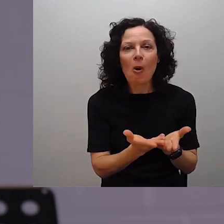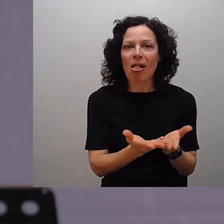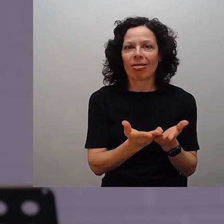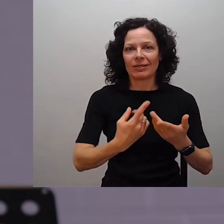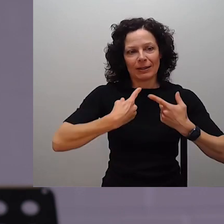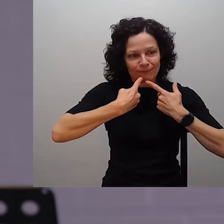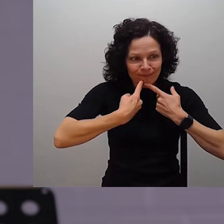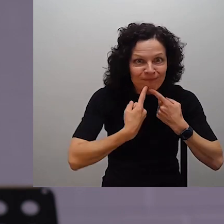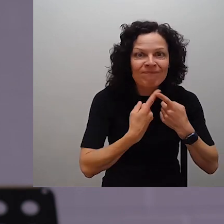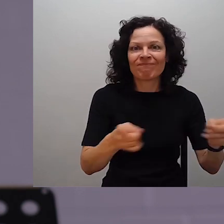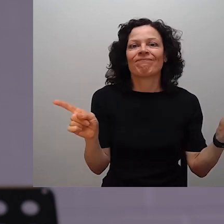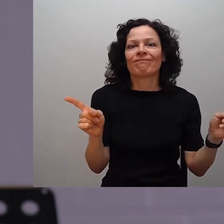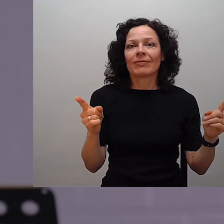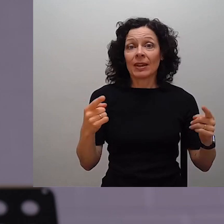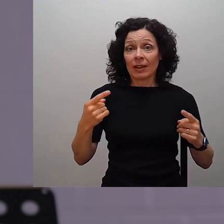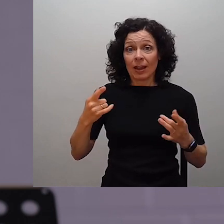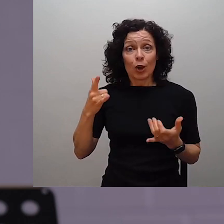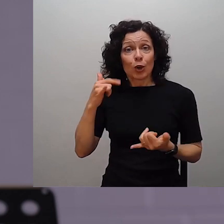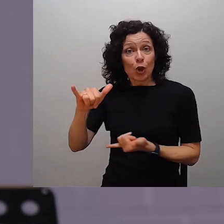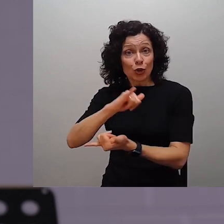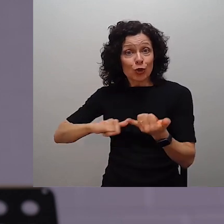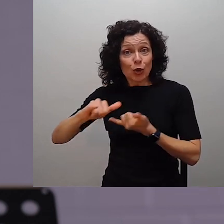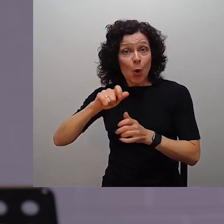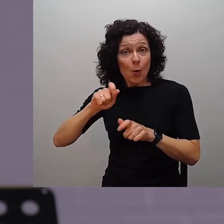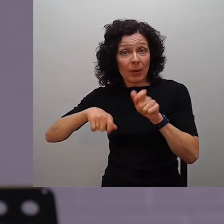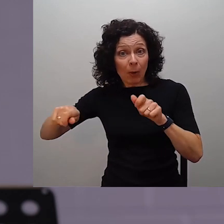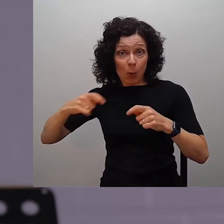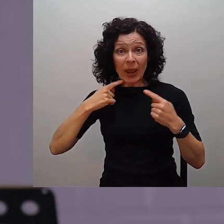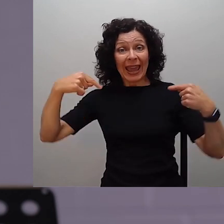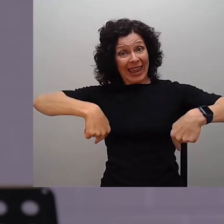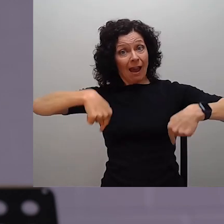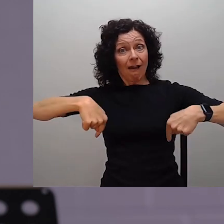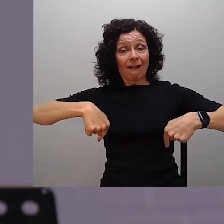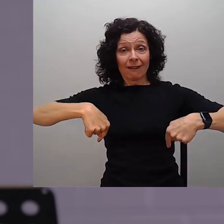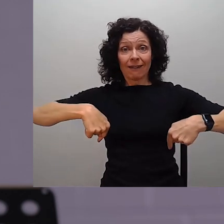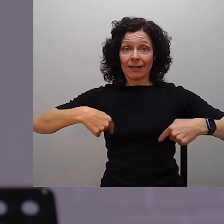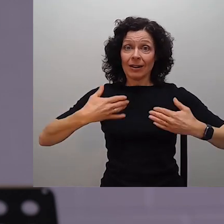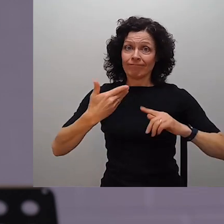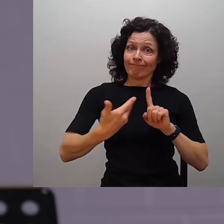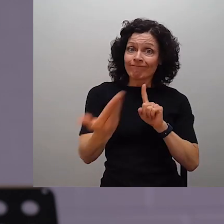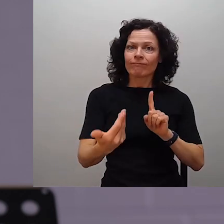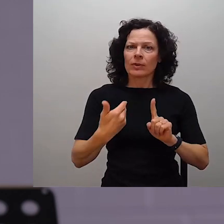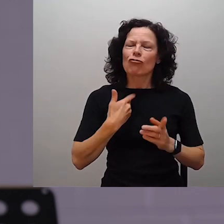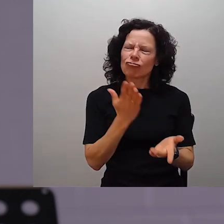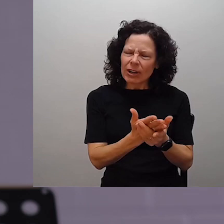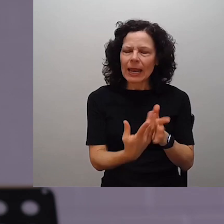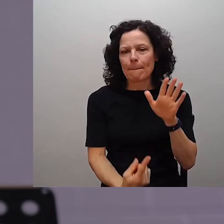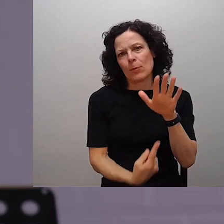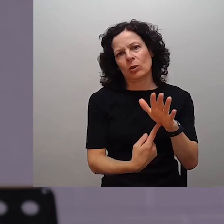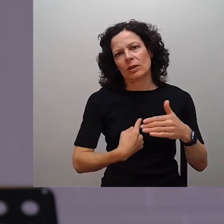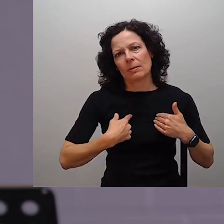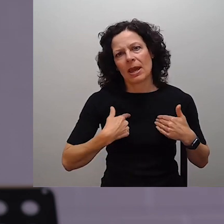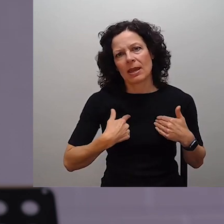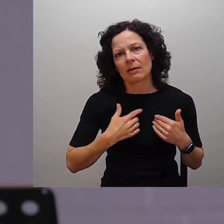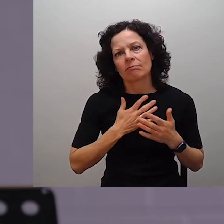spreading the word that like we're here, basically, is really, really important to